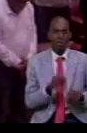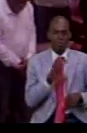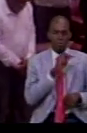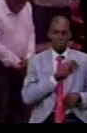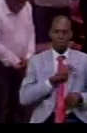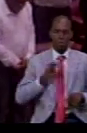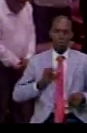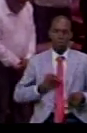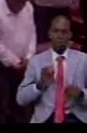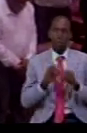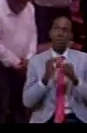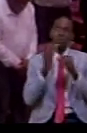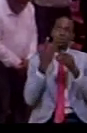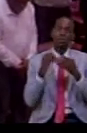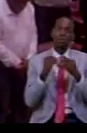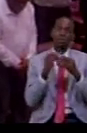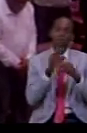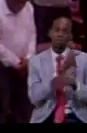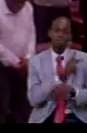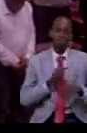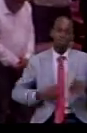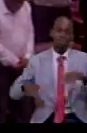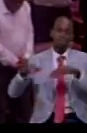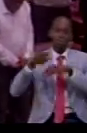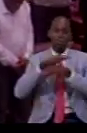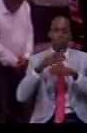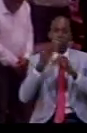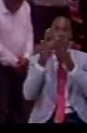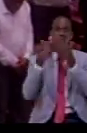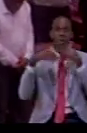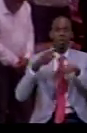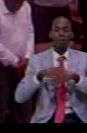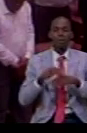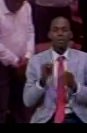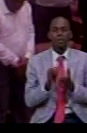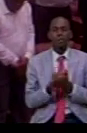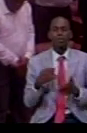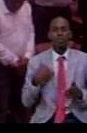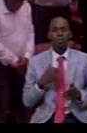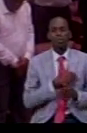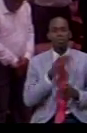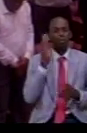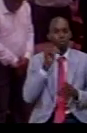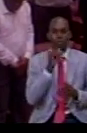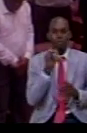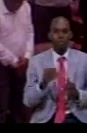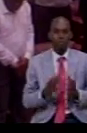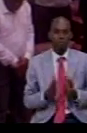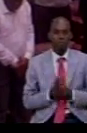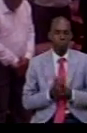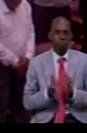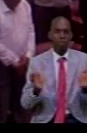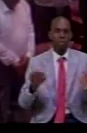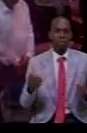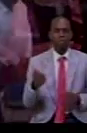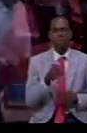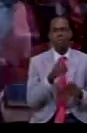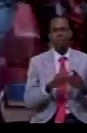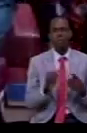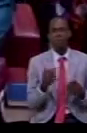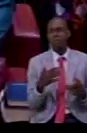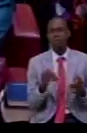not expose ourselves unto anything that will lead us into temptation, especially in these days